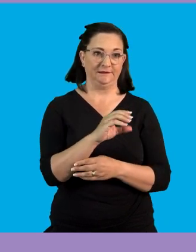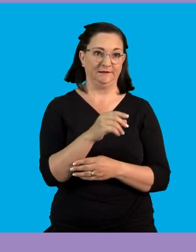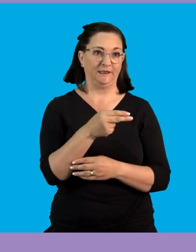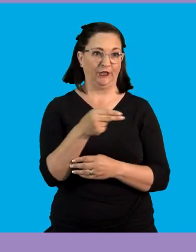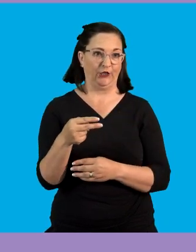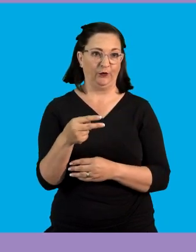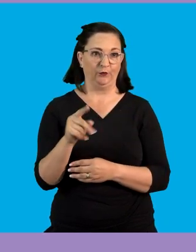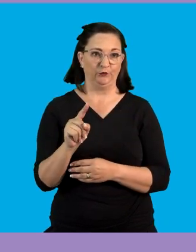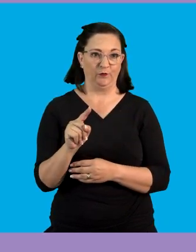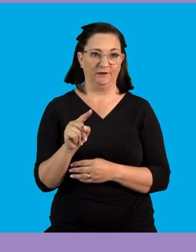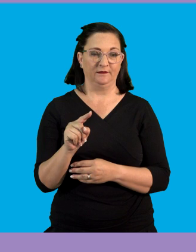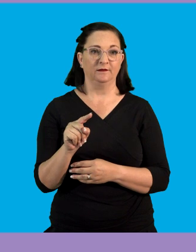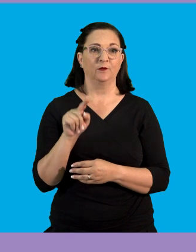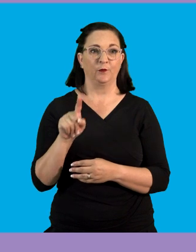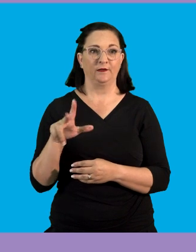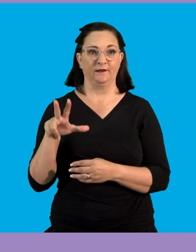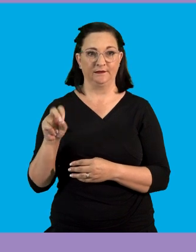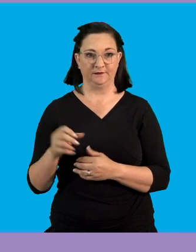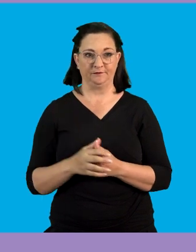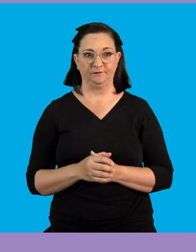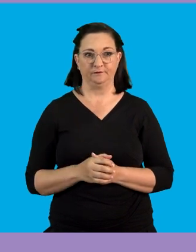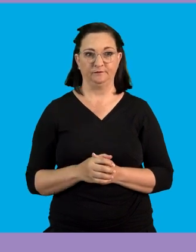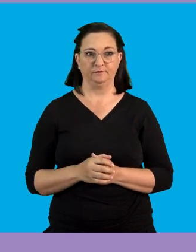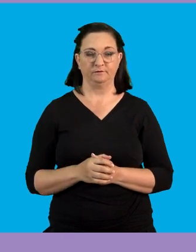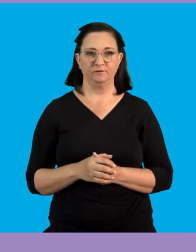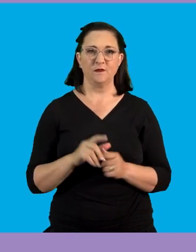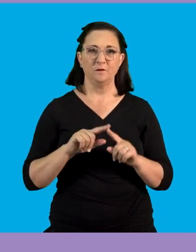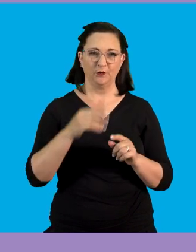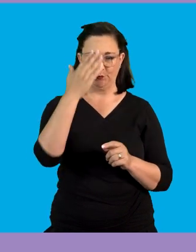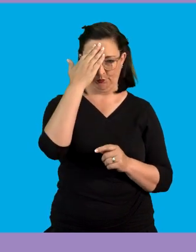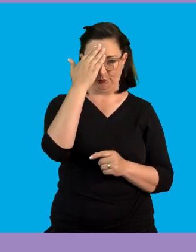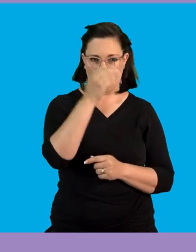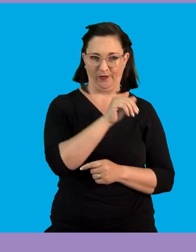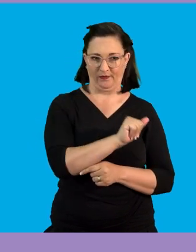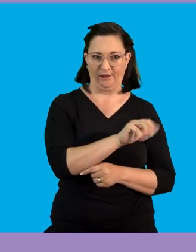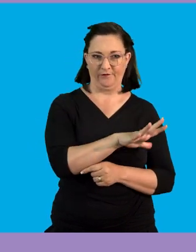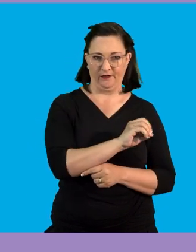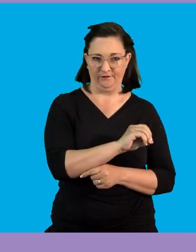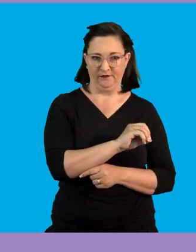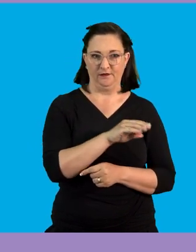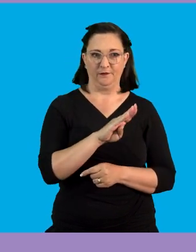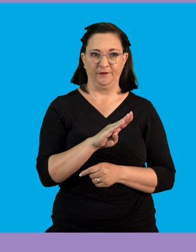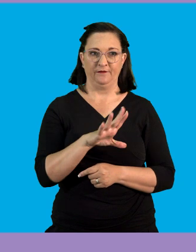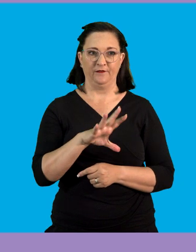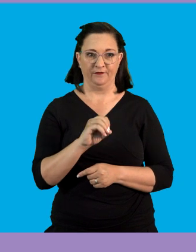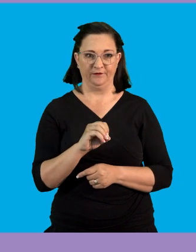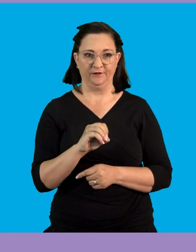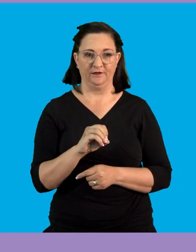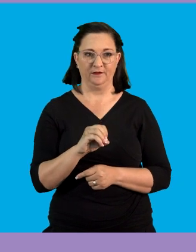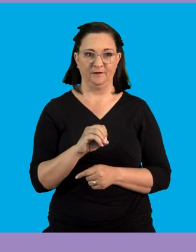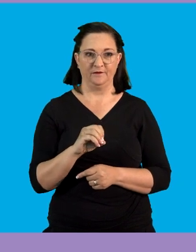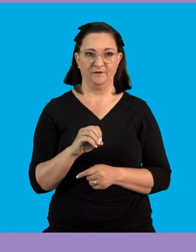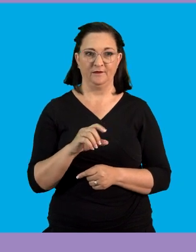angle B plus angle C equals to 180. And we already know that angle A is